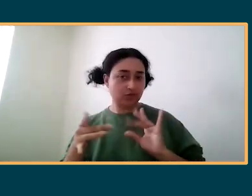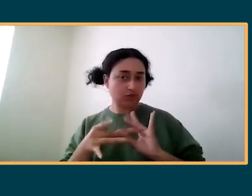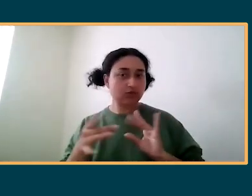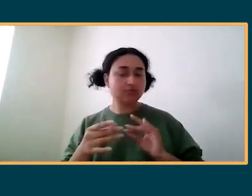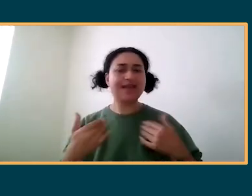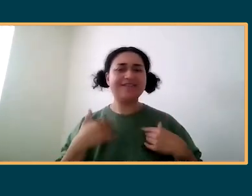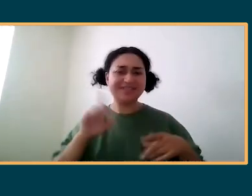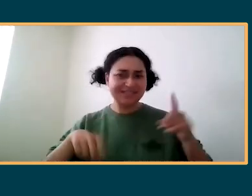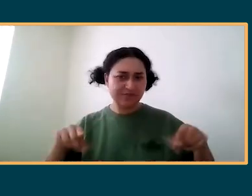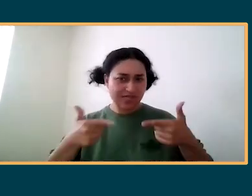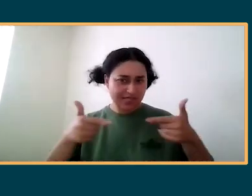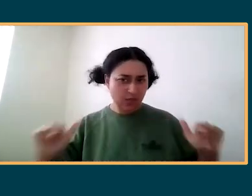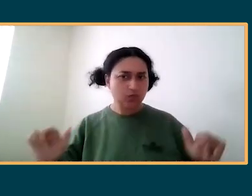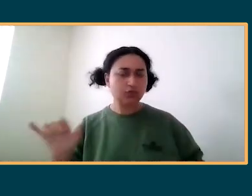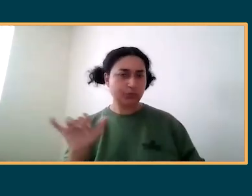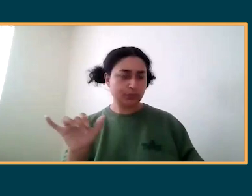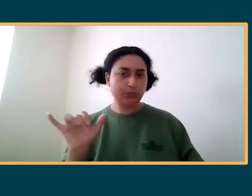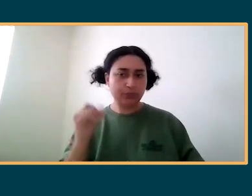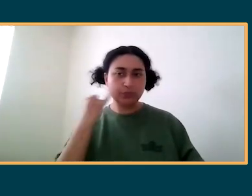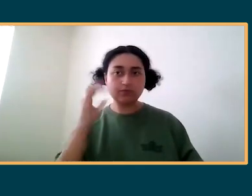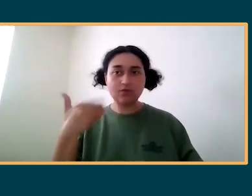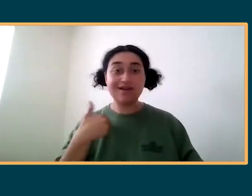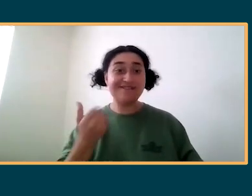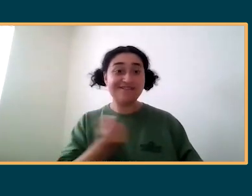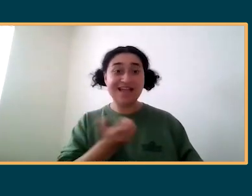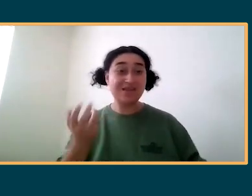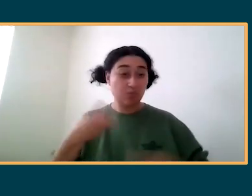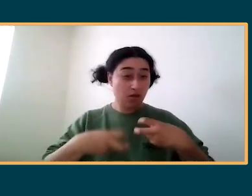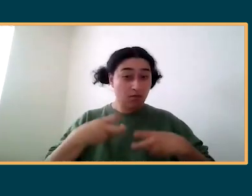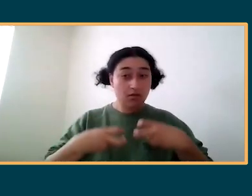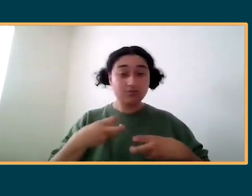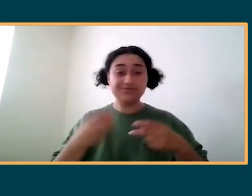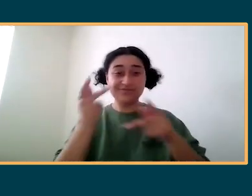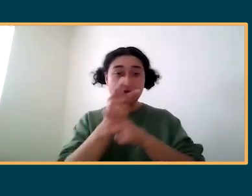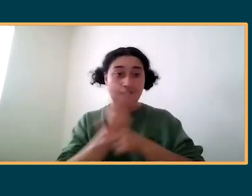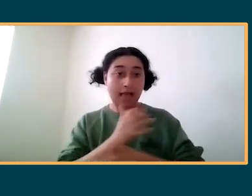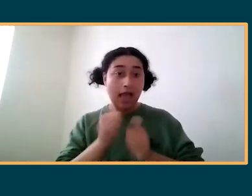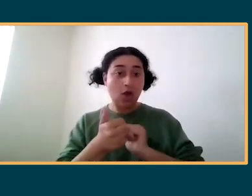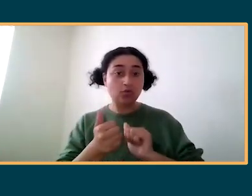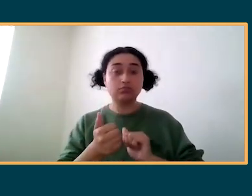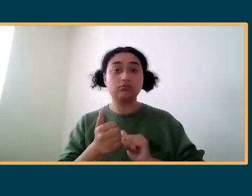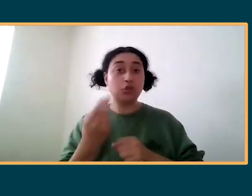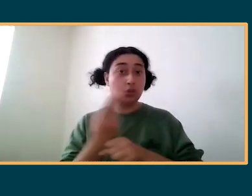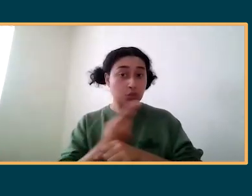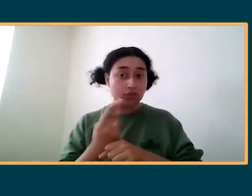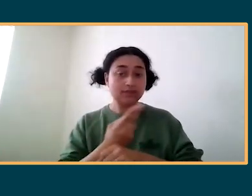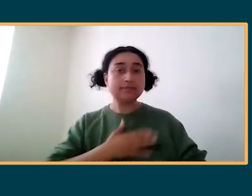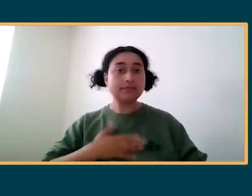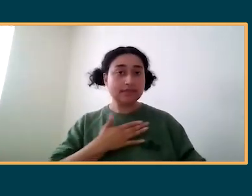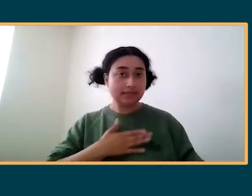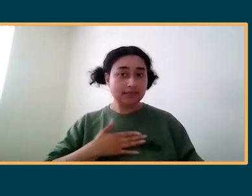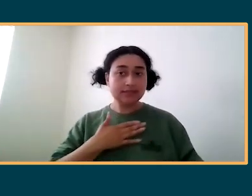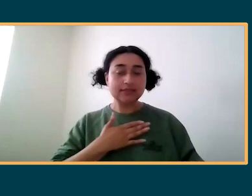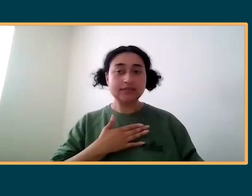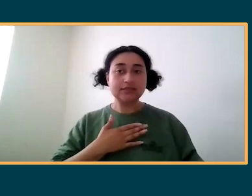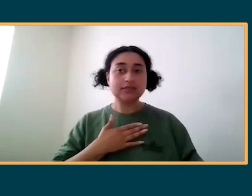various languages as well. If you have any trouble figuring out how to turn that on, please,